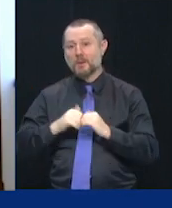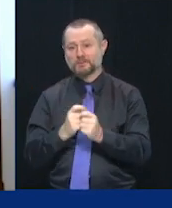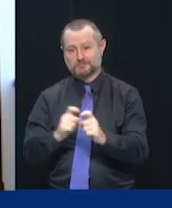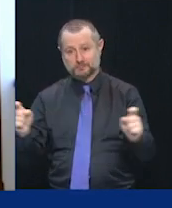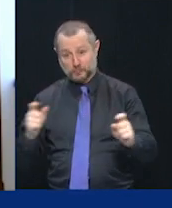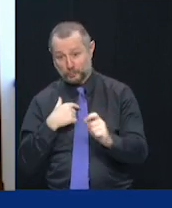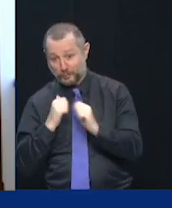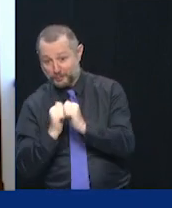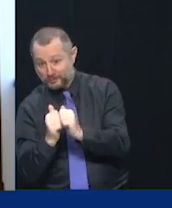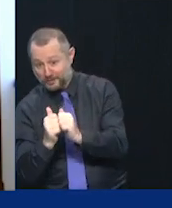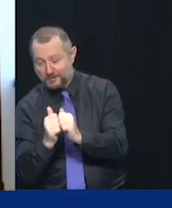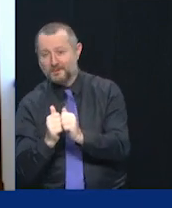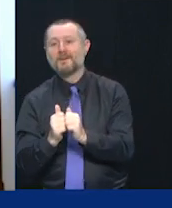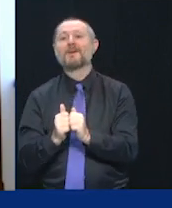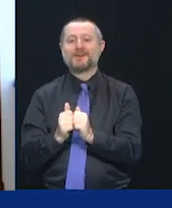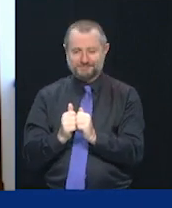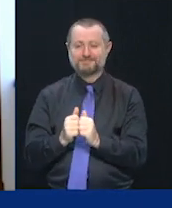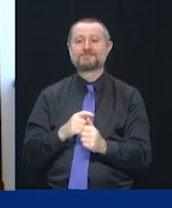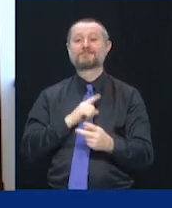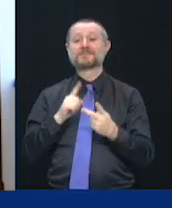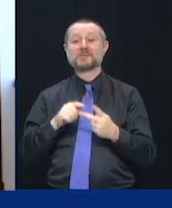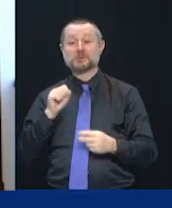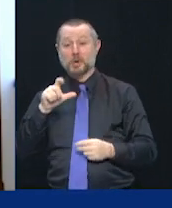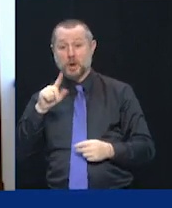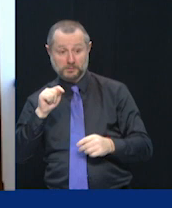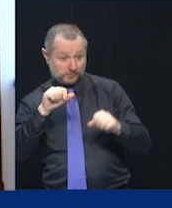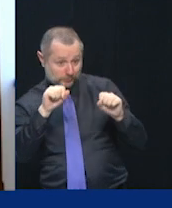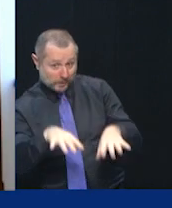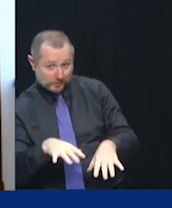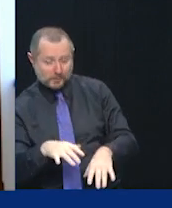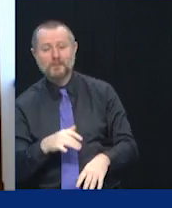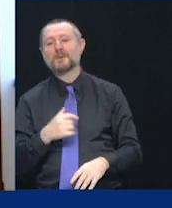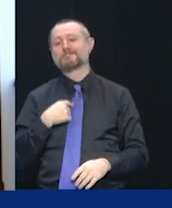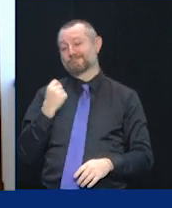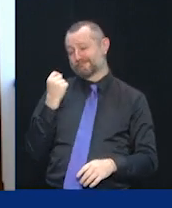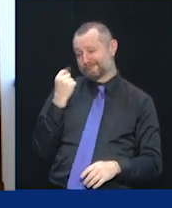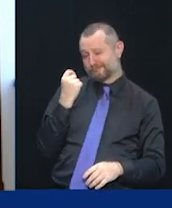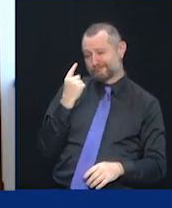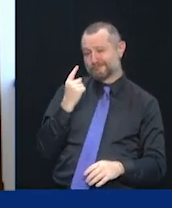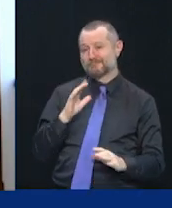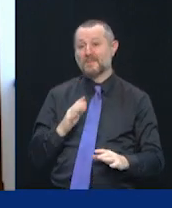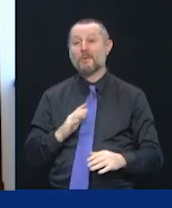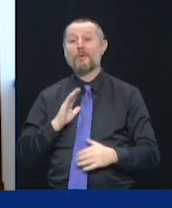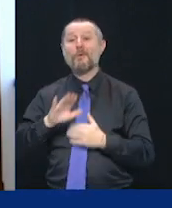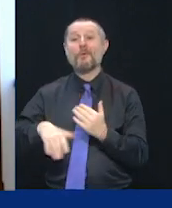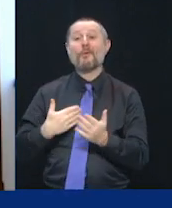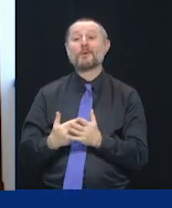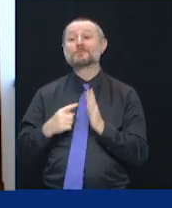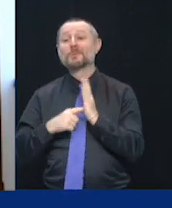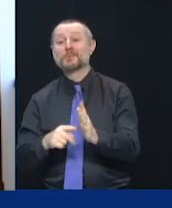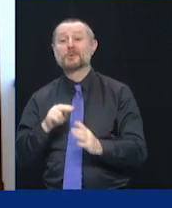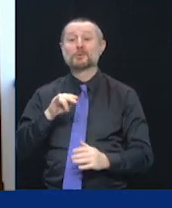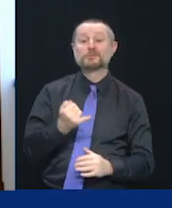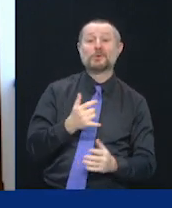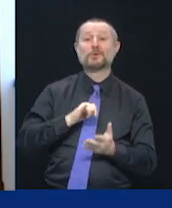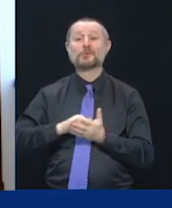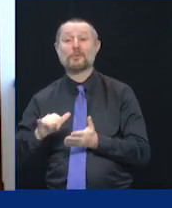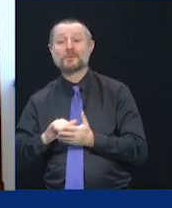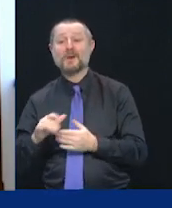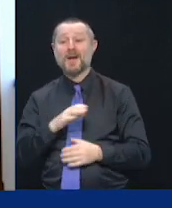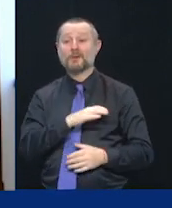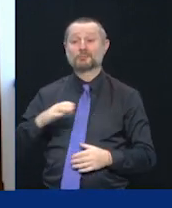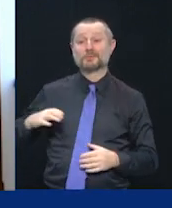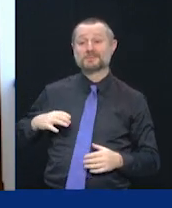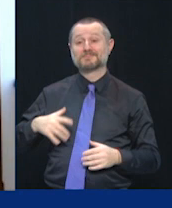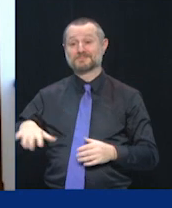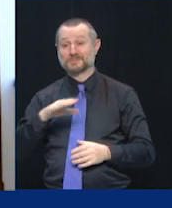lock arms on the repeal of SALT, which, by the way, every representative of New Jersey and New York stood up when SALT